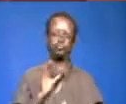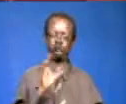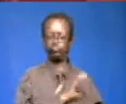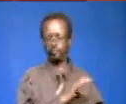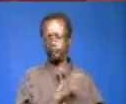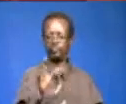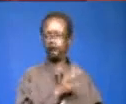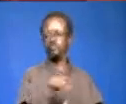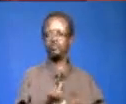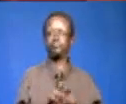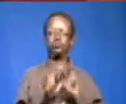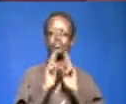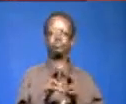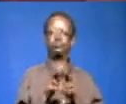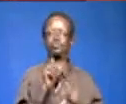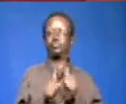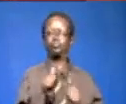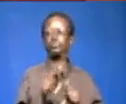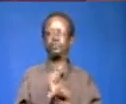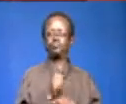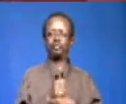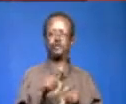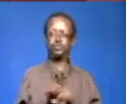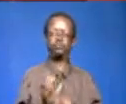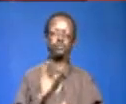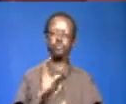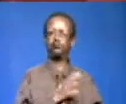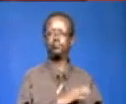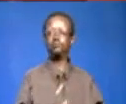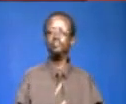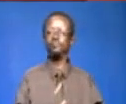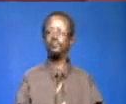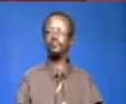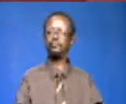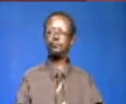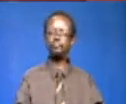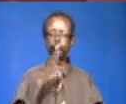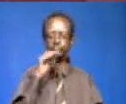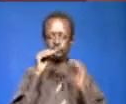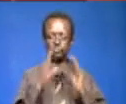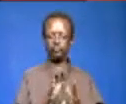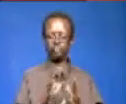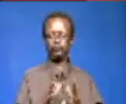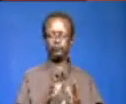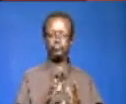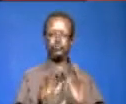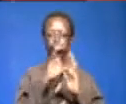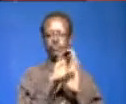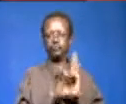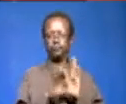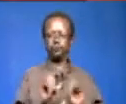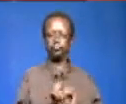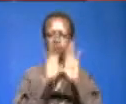accordance with the report that we have made as a committee, Madam Speaker. Madam Speaker, the Constitution is very clear.